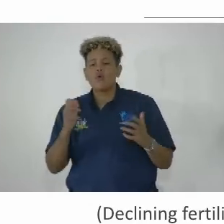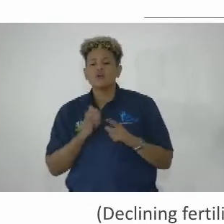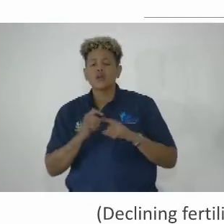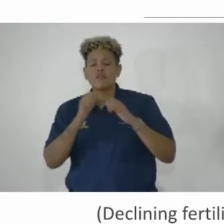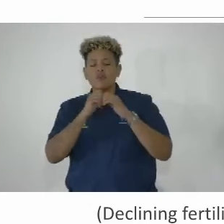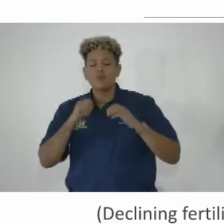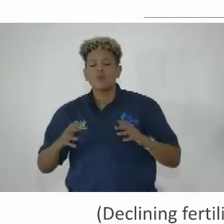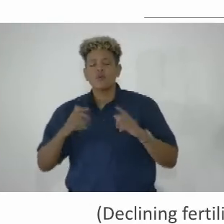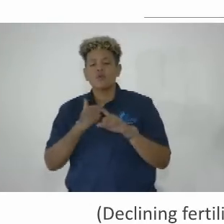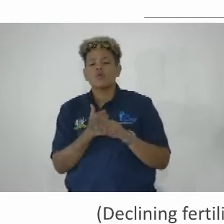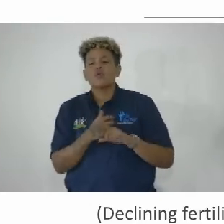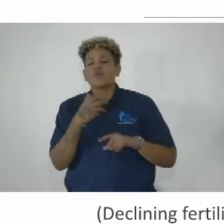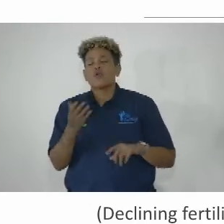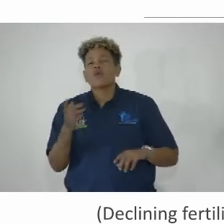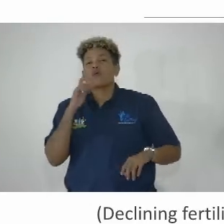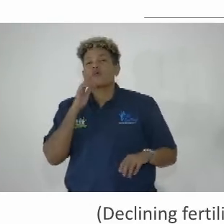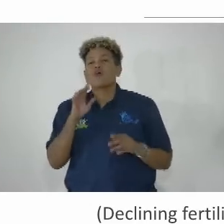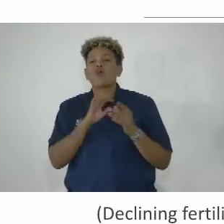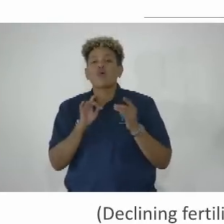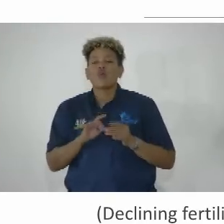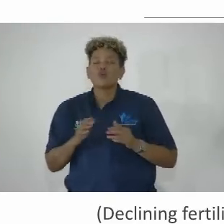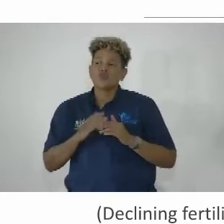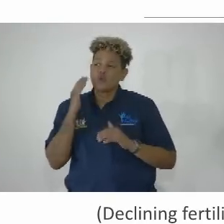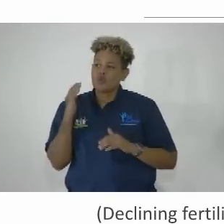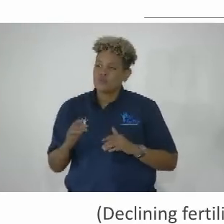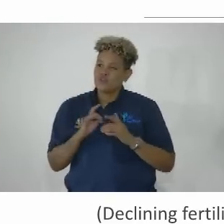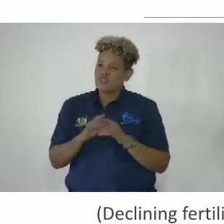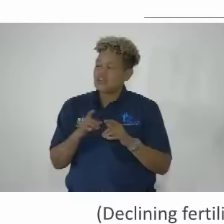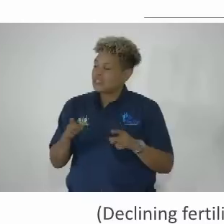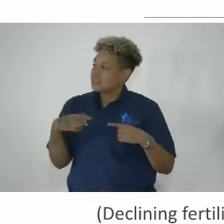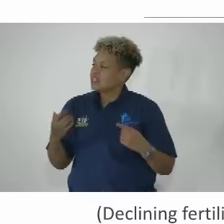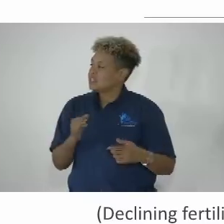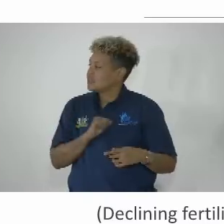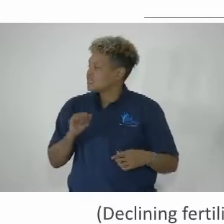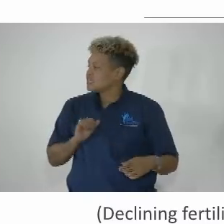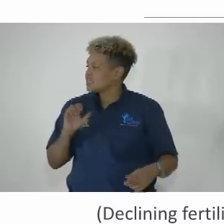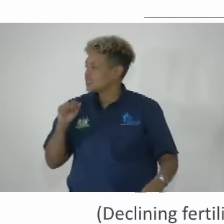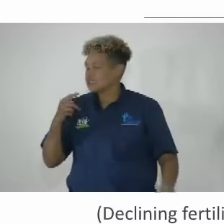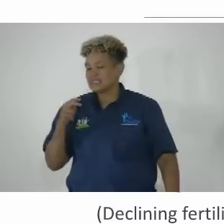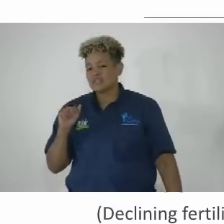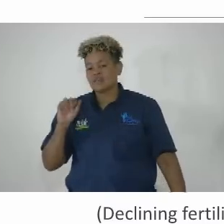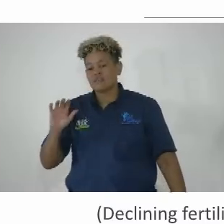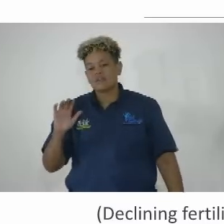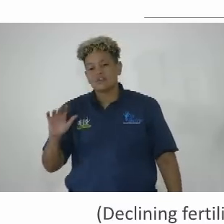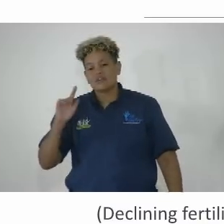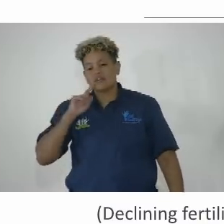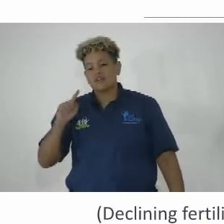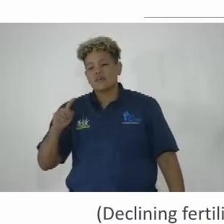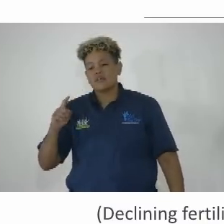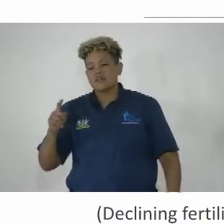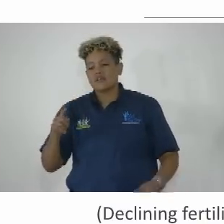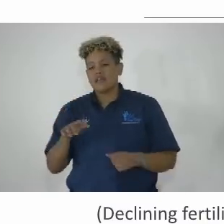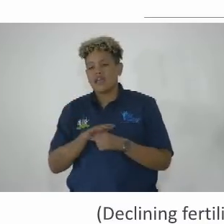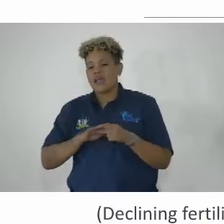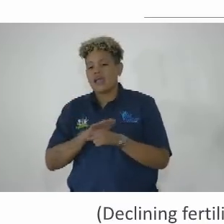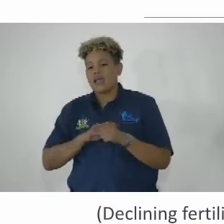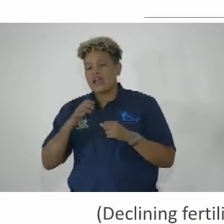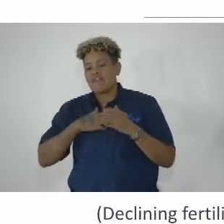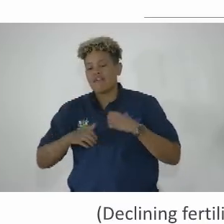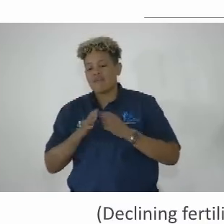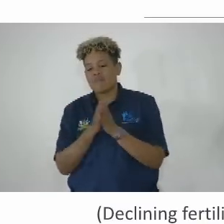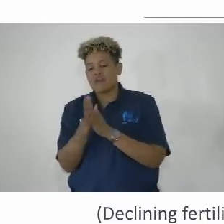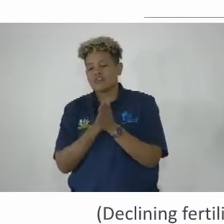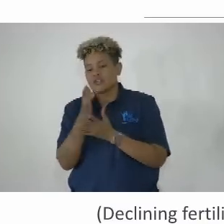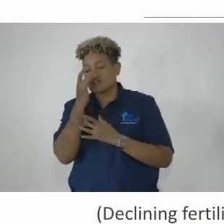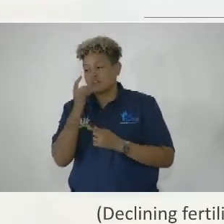without treading too much on Senator Sophia's pet area of passion, interest,